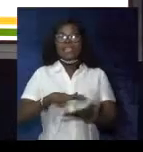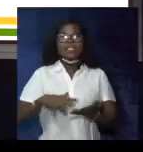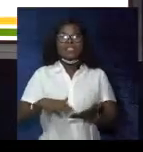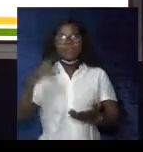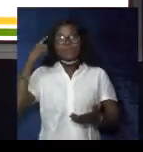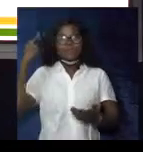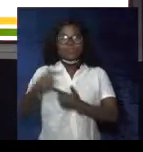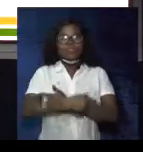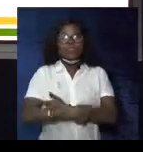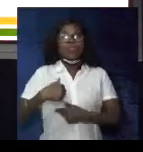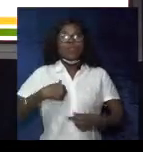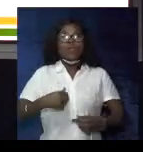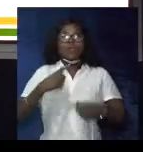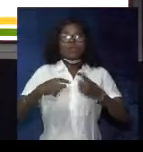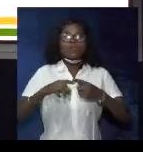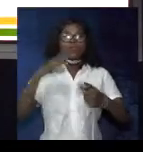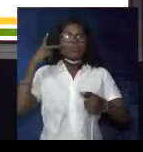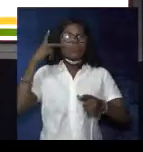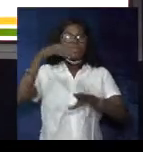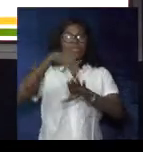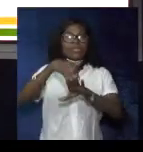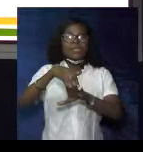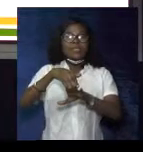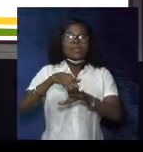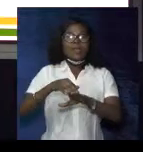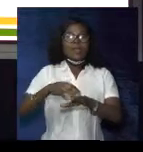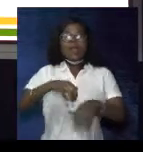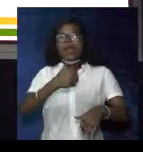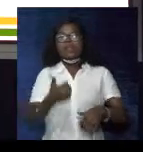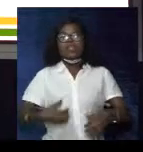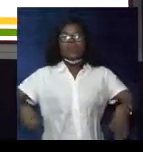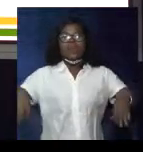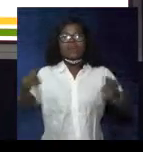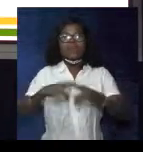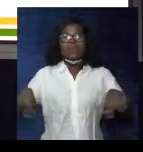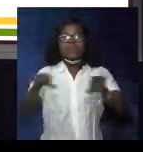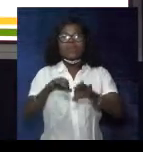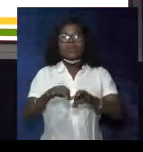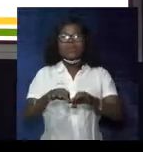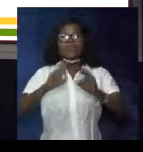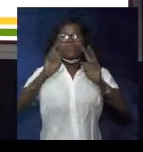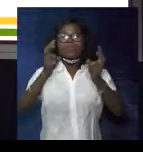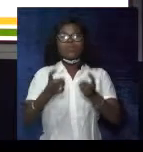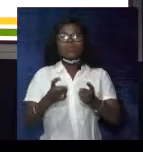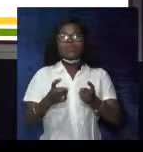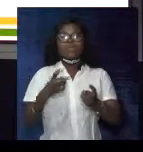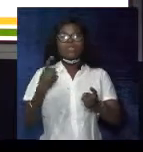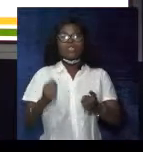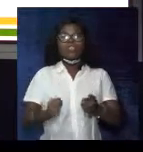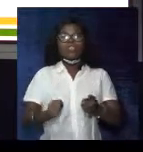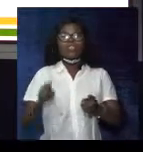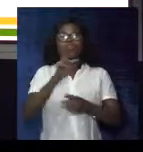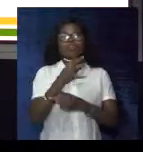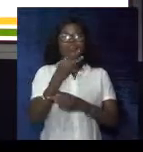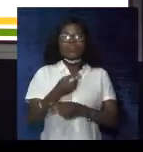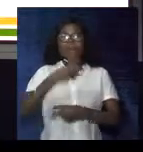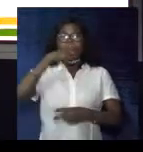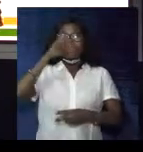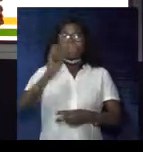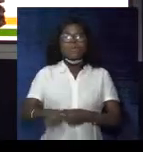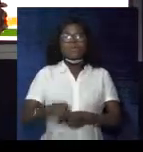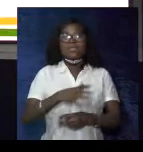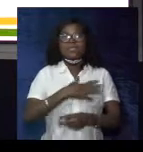In our English studies lesson today, we'll be looking at another very important topic, the use of